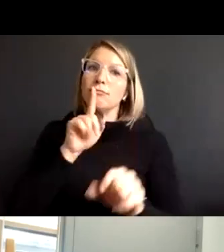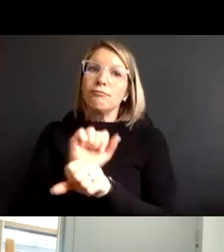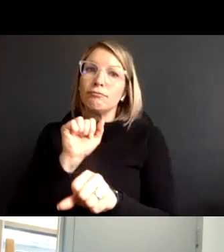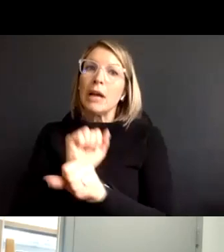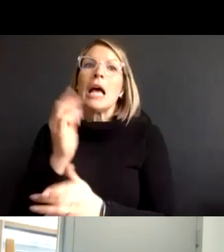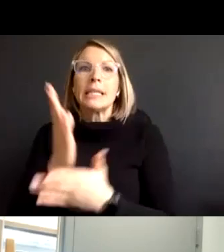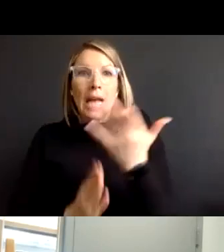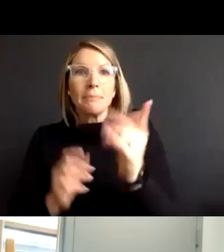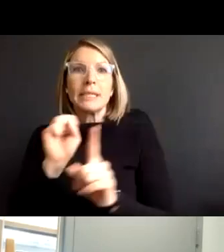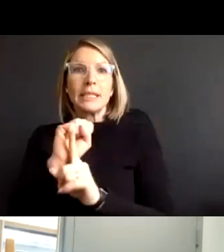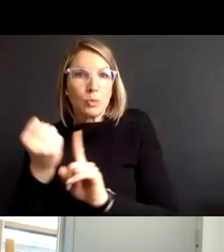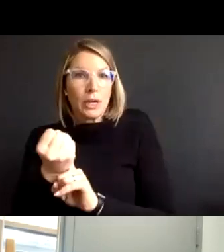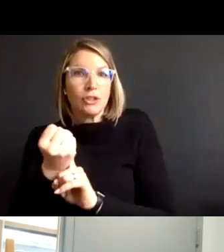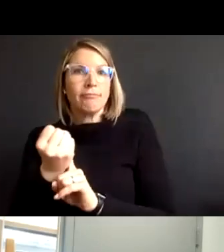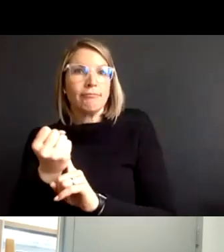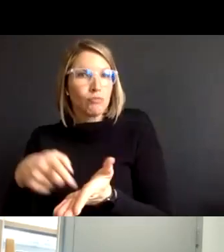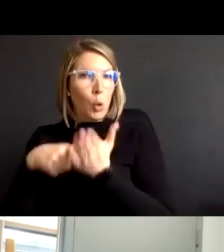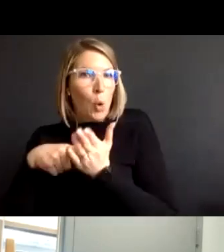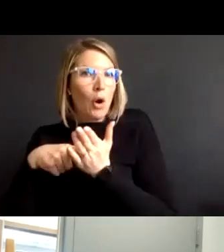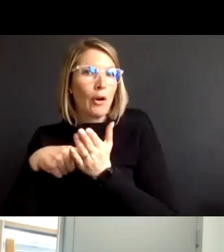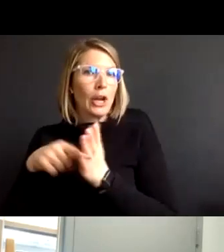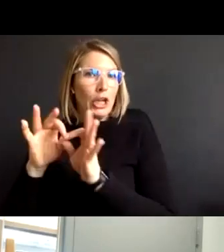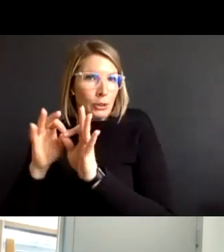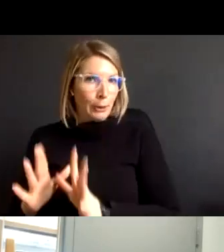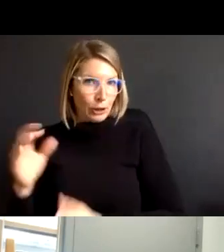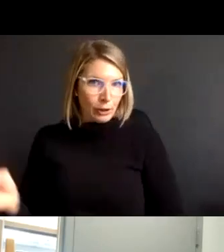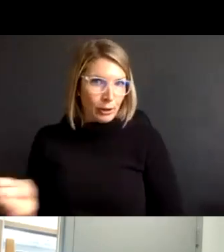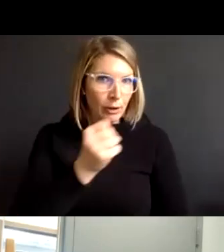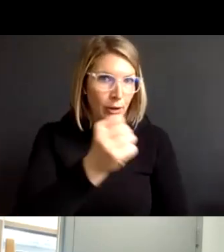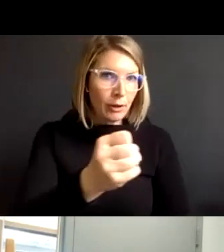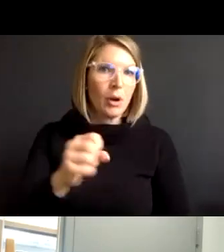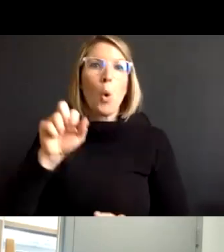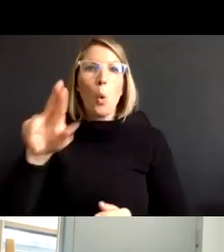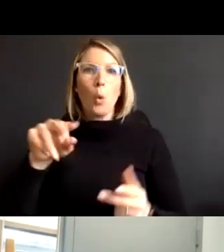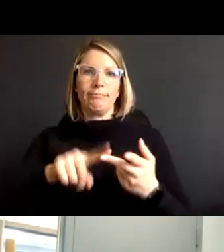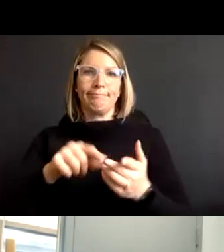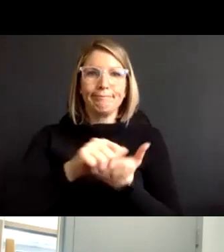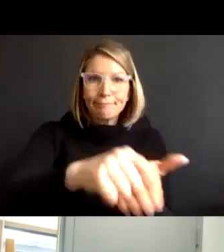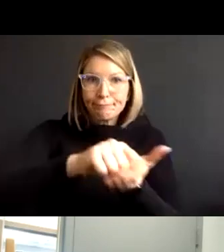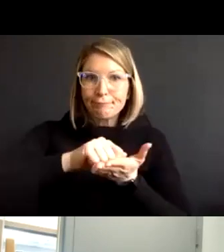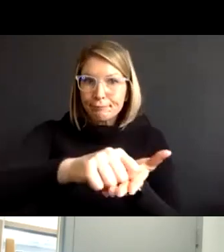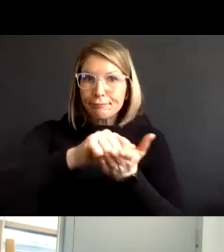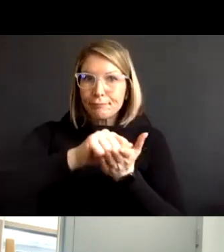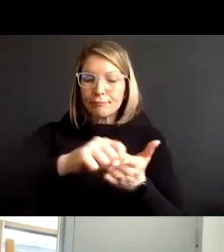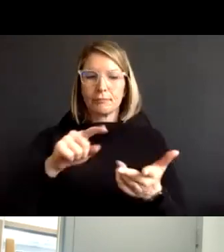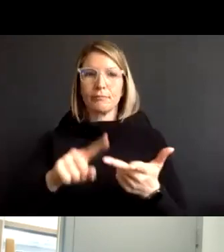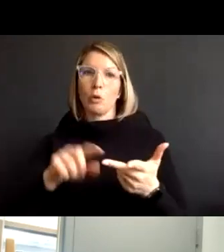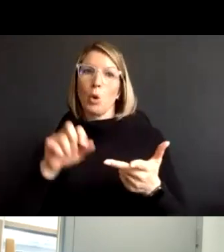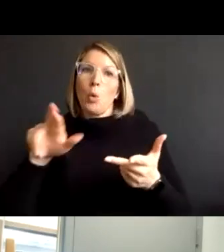interpretation, or written communication, or some other type of communication